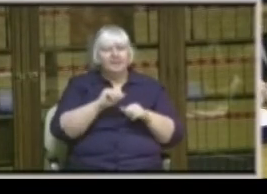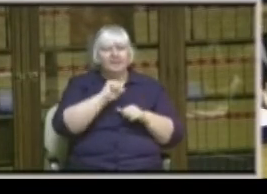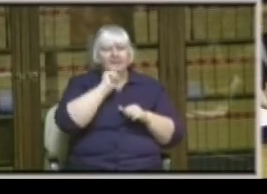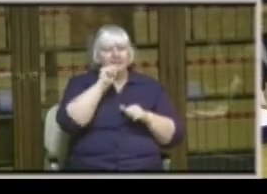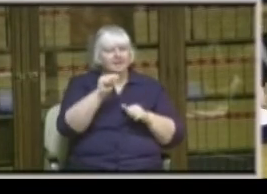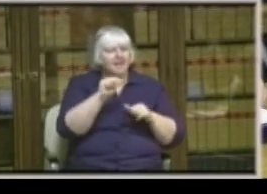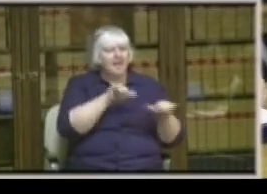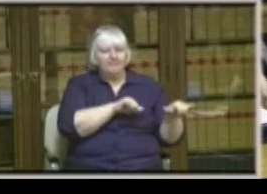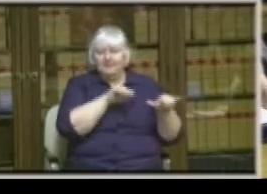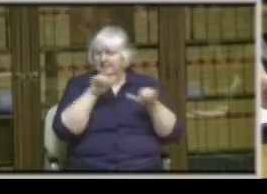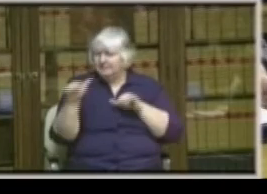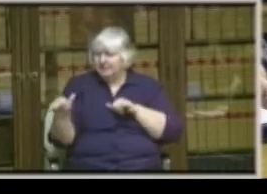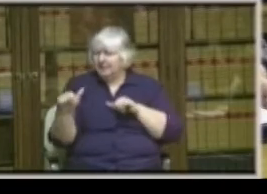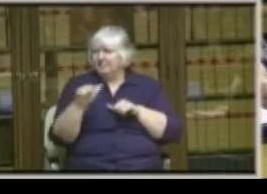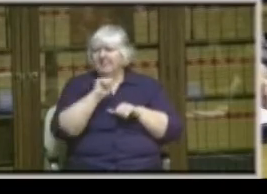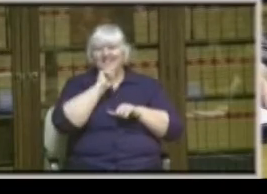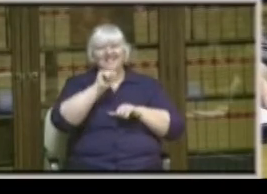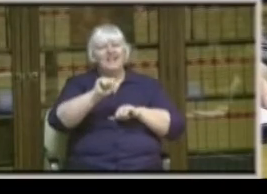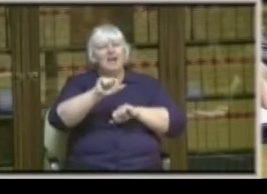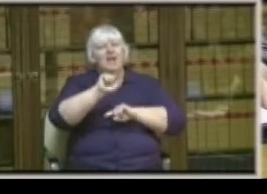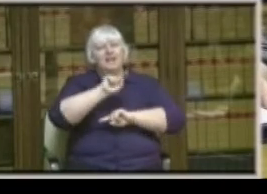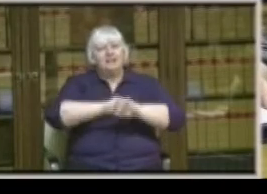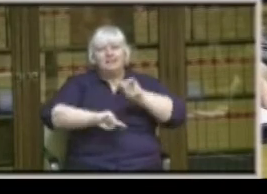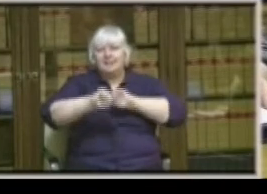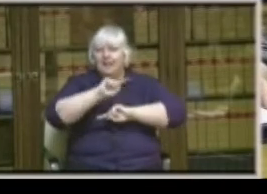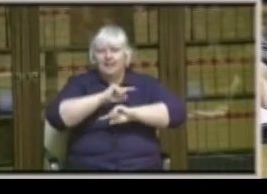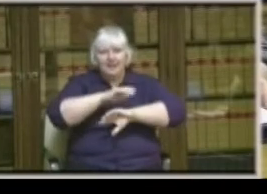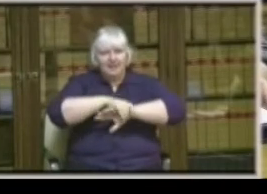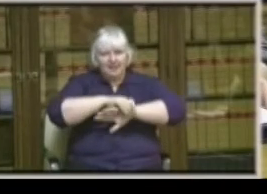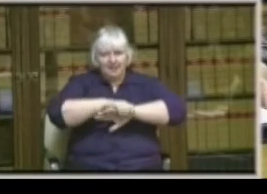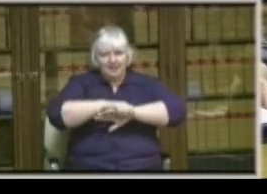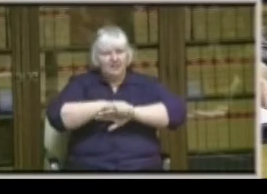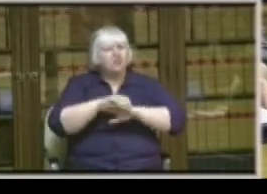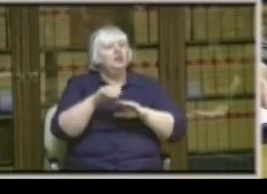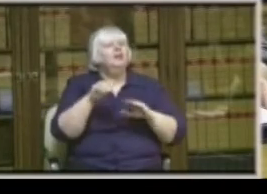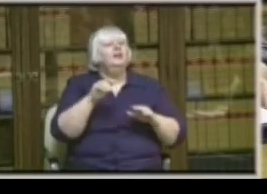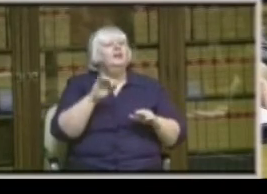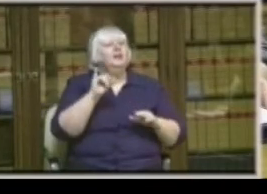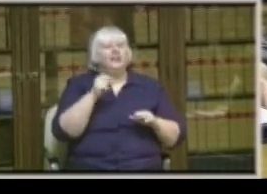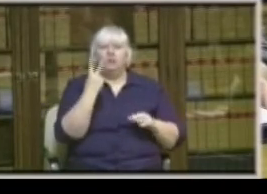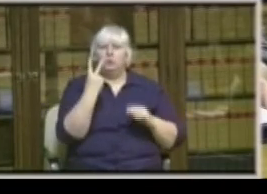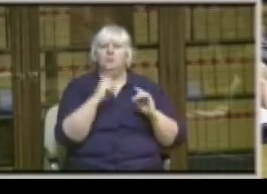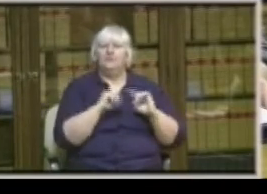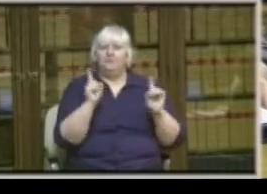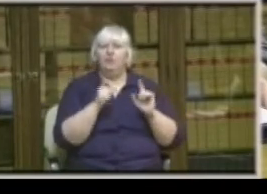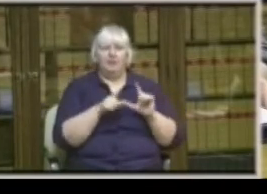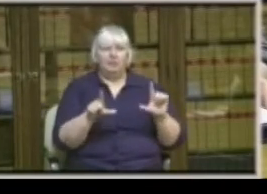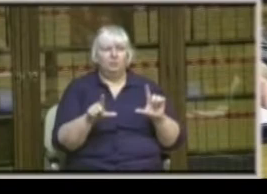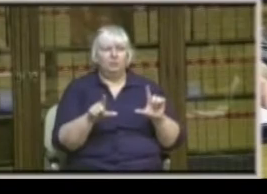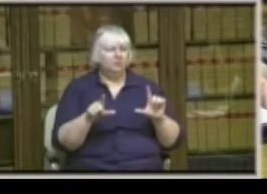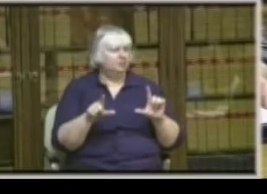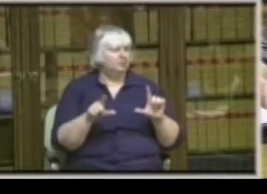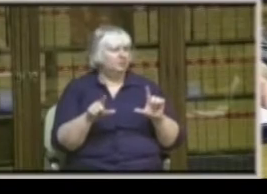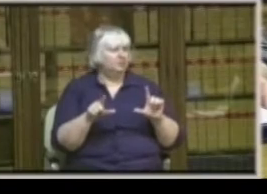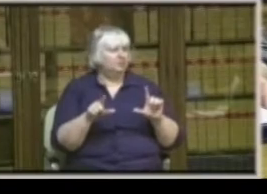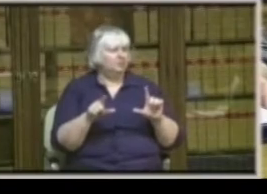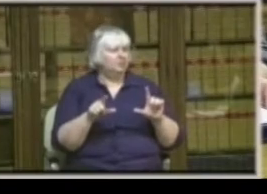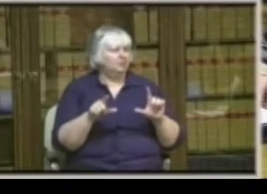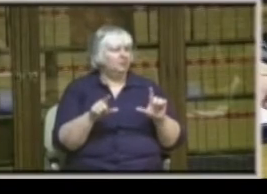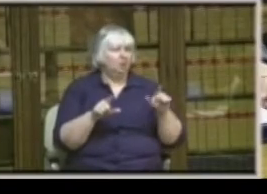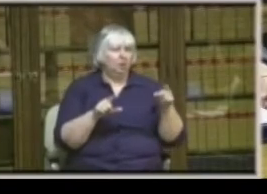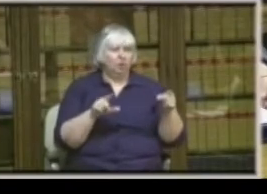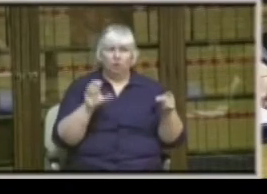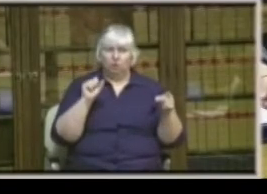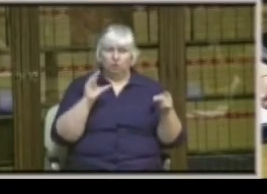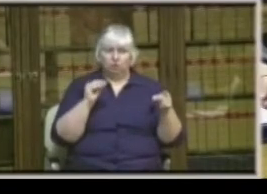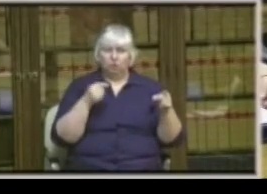not the same, it's not signing English, it's two different languages. Yeah. Thank you. Are there? And so